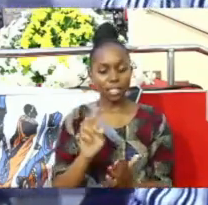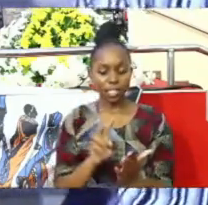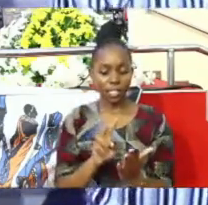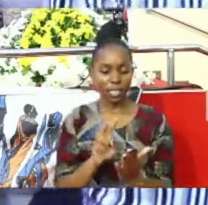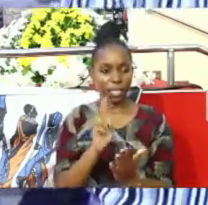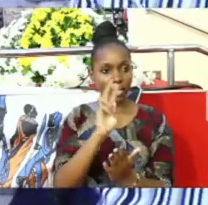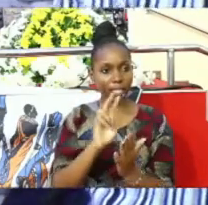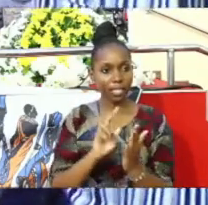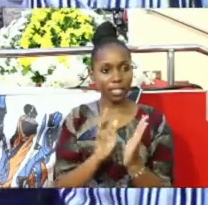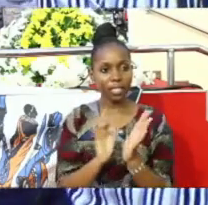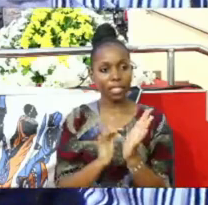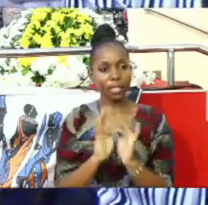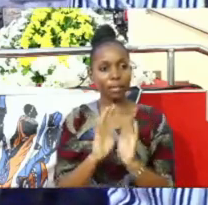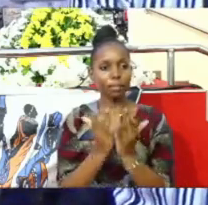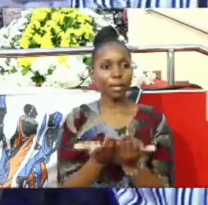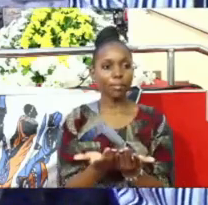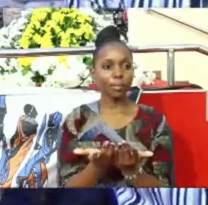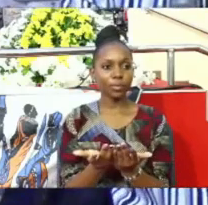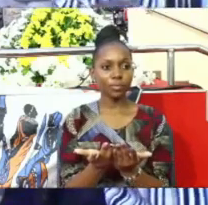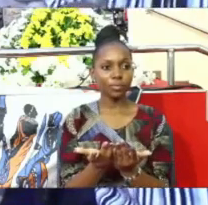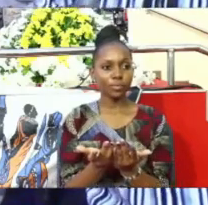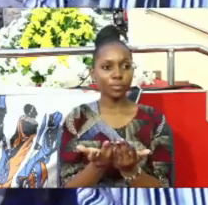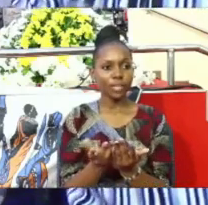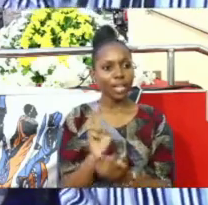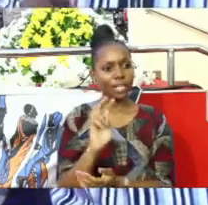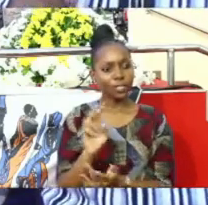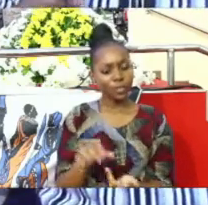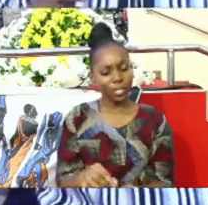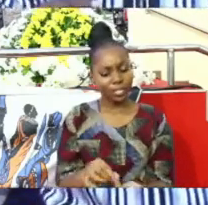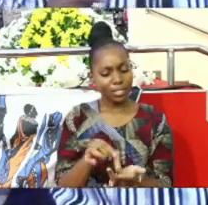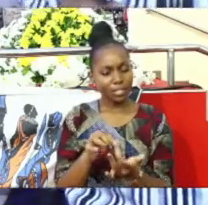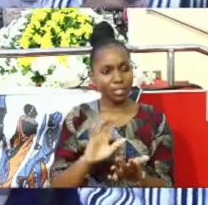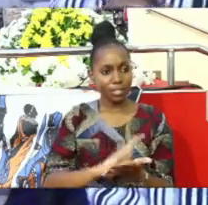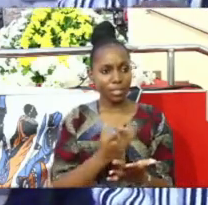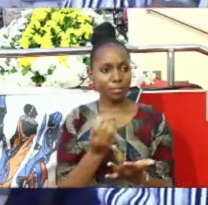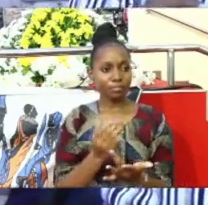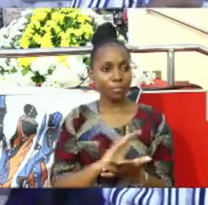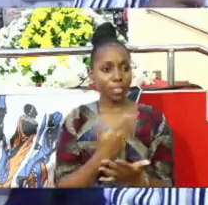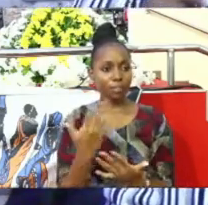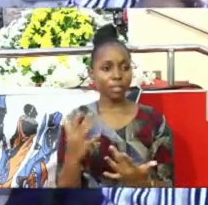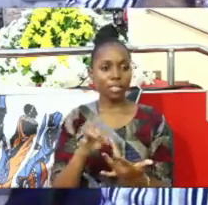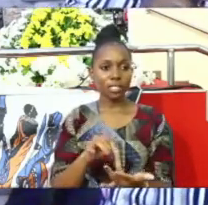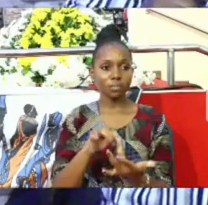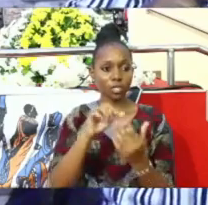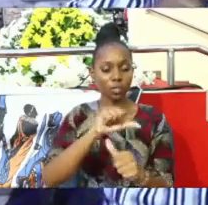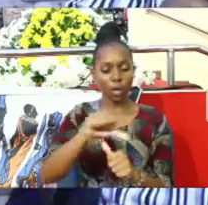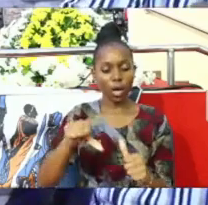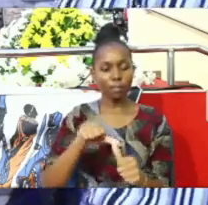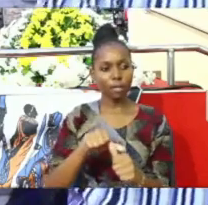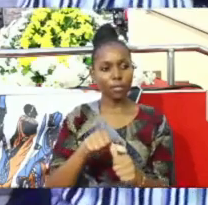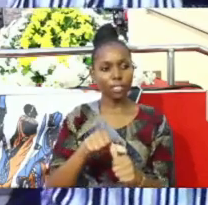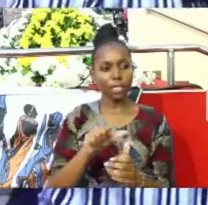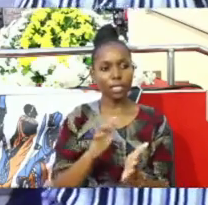something special about this boy. Wakaanza kuna kuona kuna kitu tofauti na huyu kijana. Hallelujah. Hallelujah. They may not, you may not have been